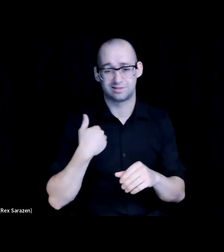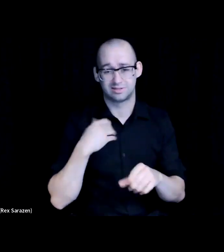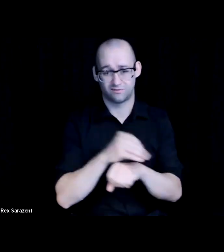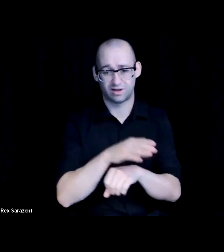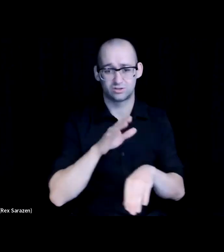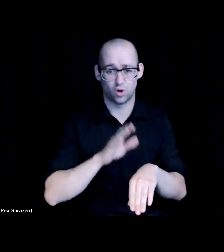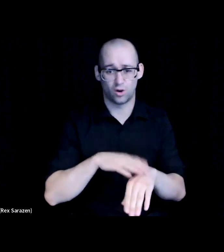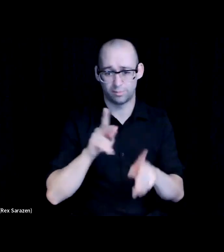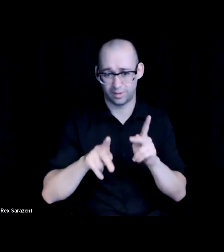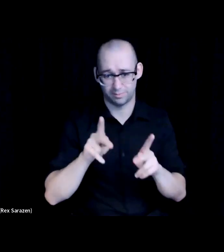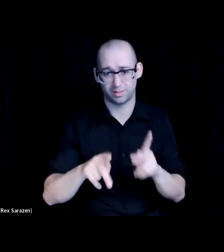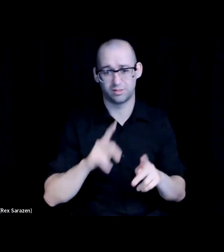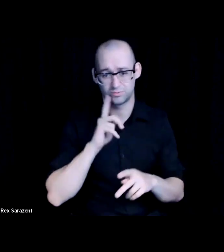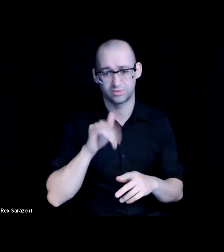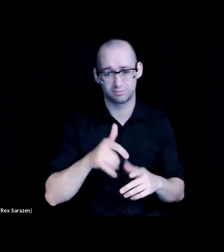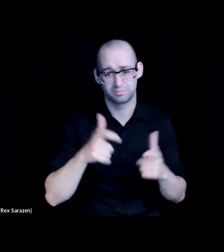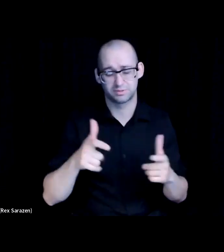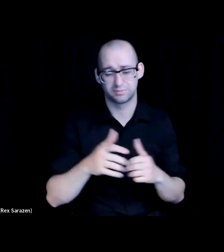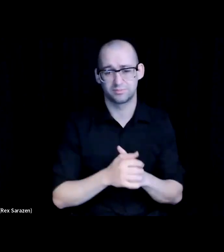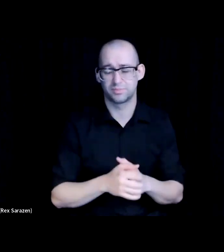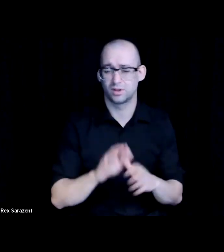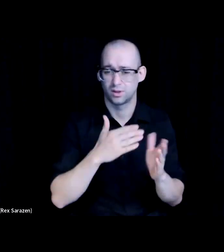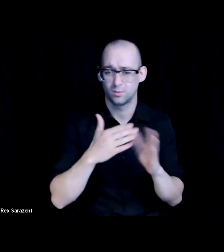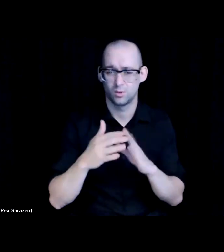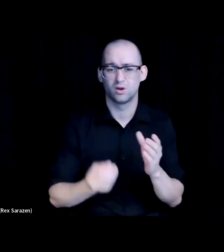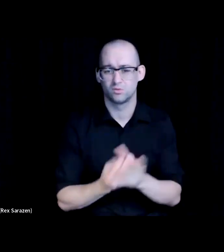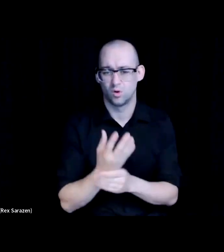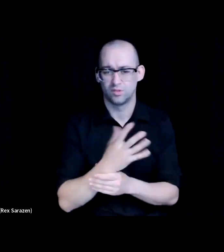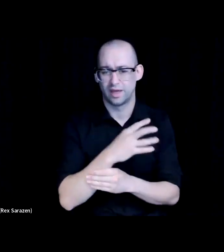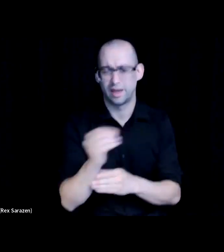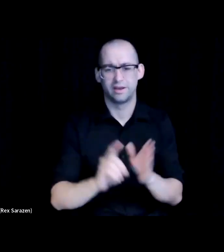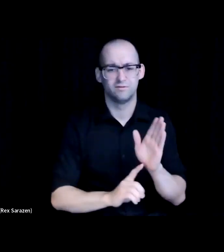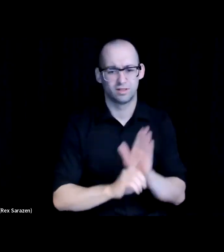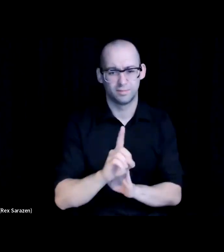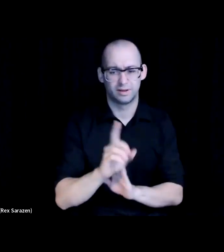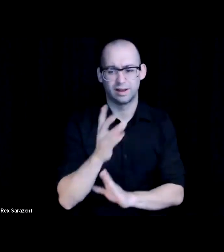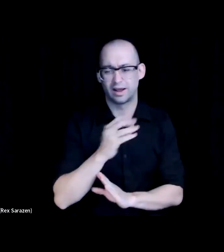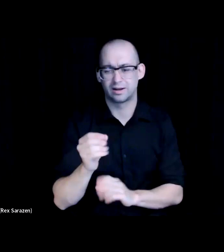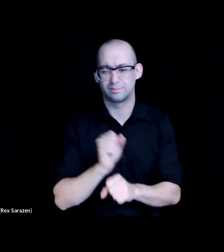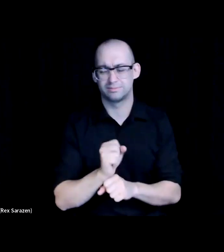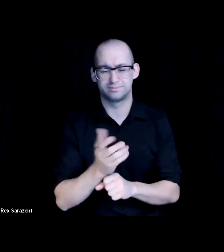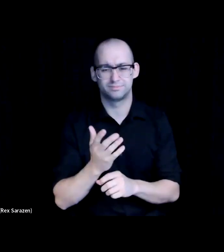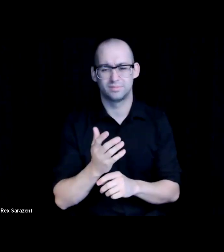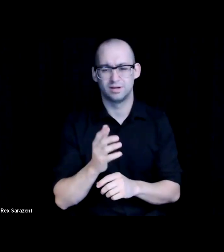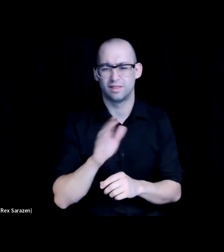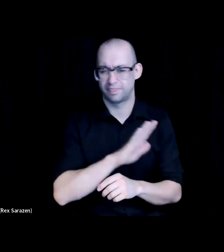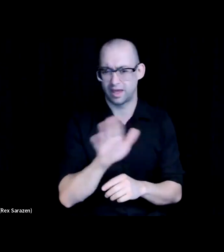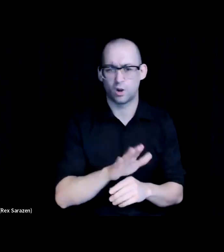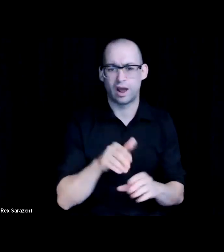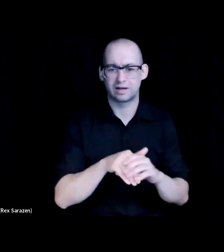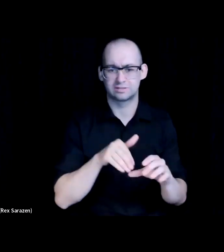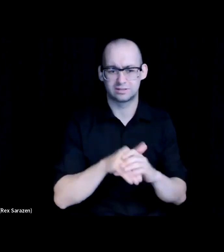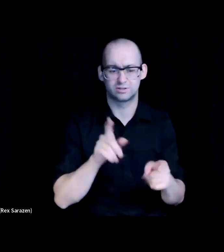educational attainment, economic growth, and community development, but also to Californians' ability to